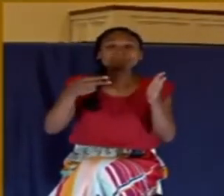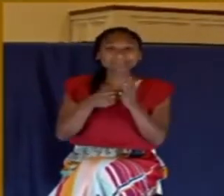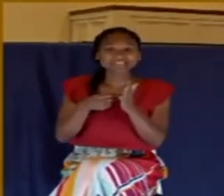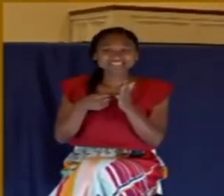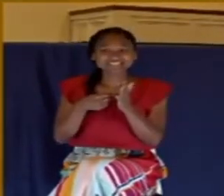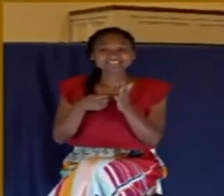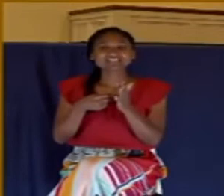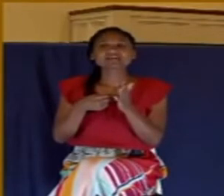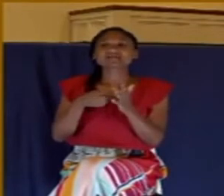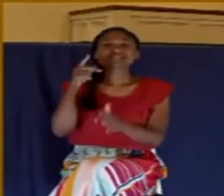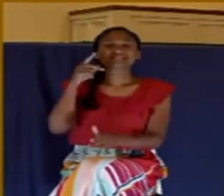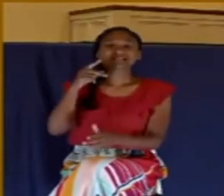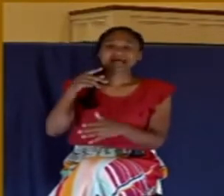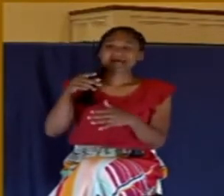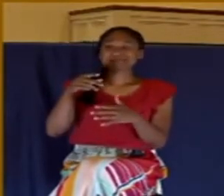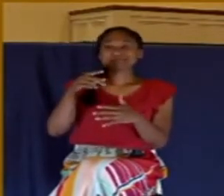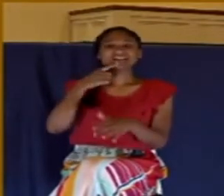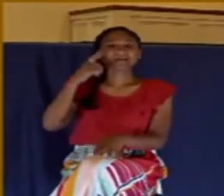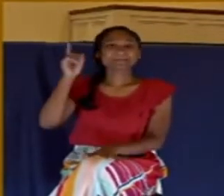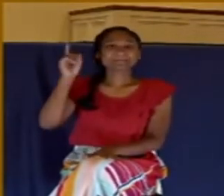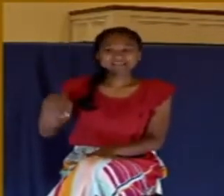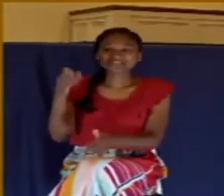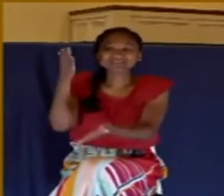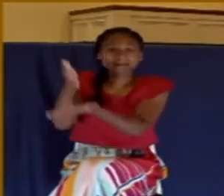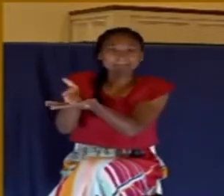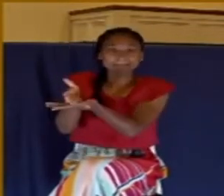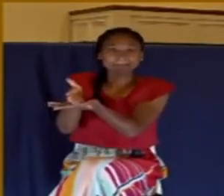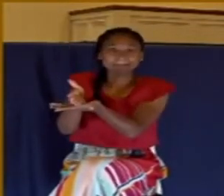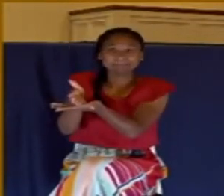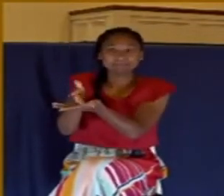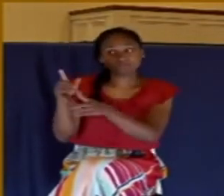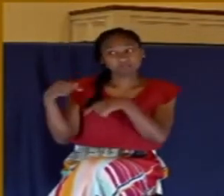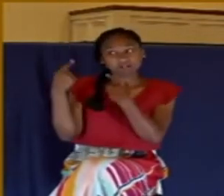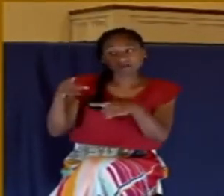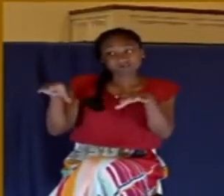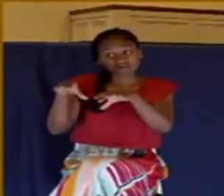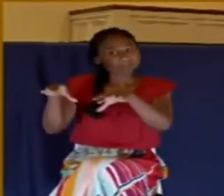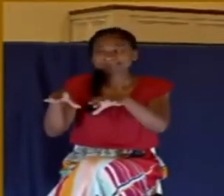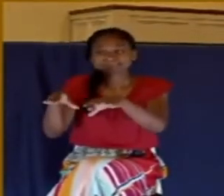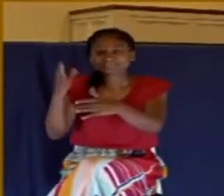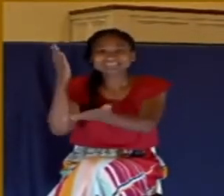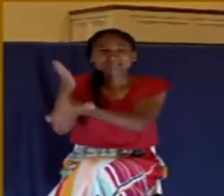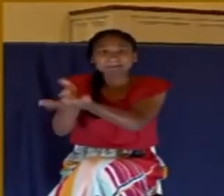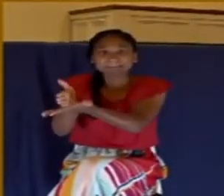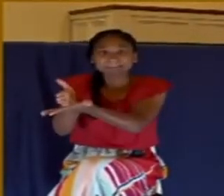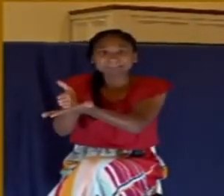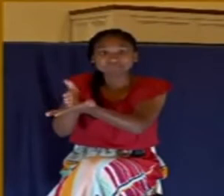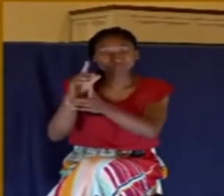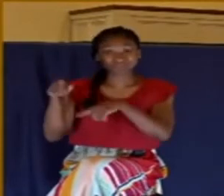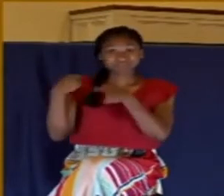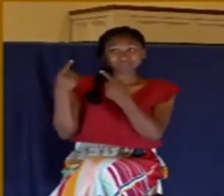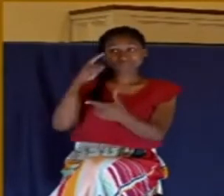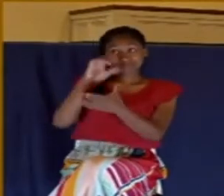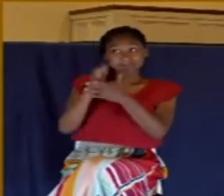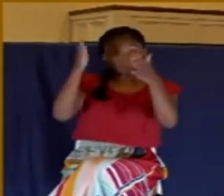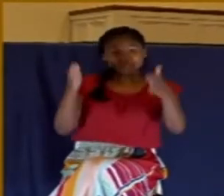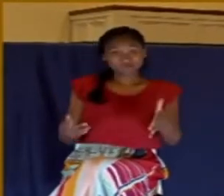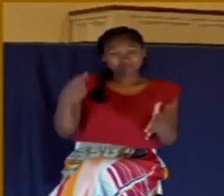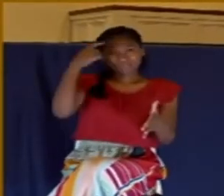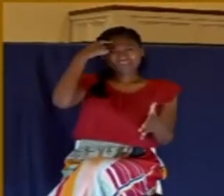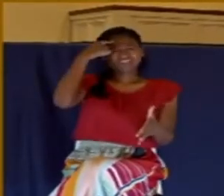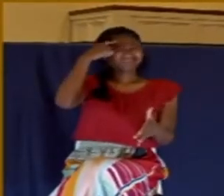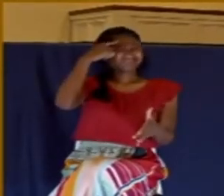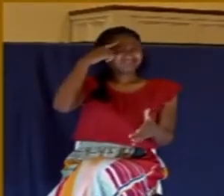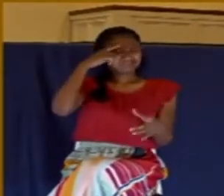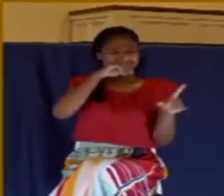commands something to stop that's already been happening. Already, these believers were thinking that their trials were